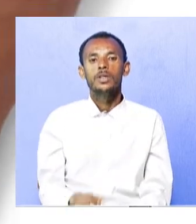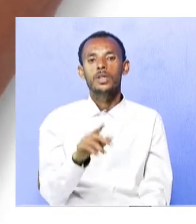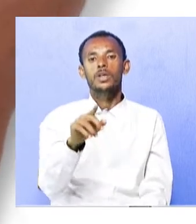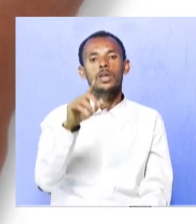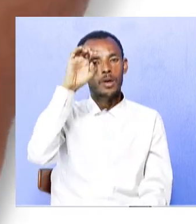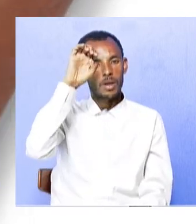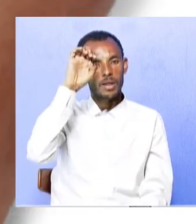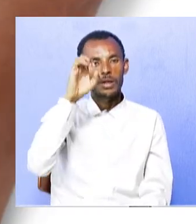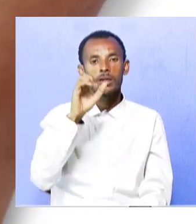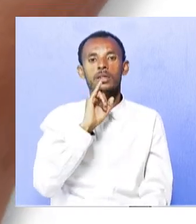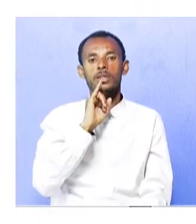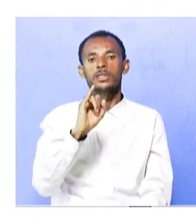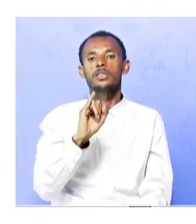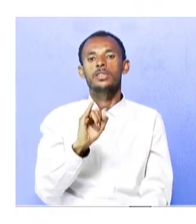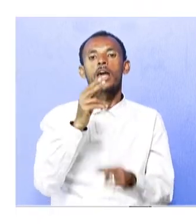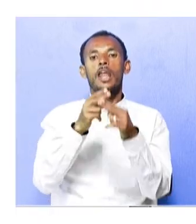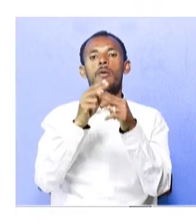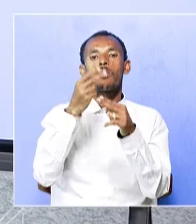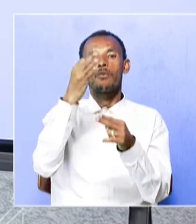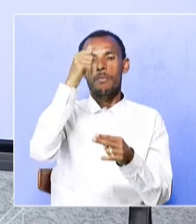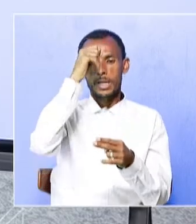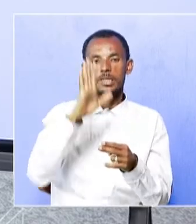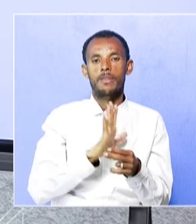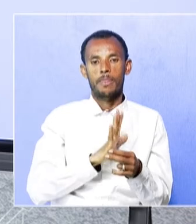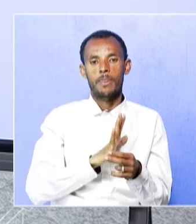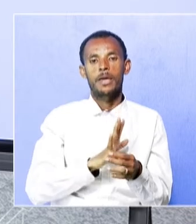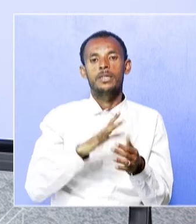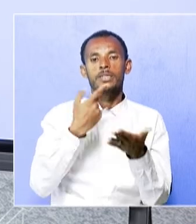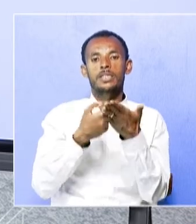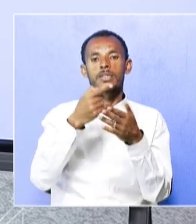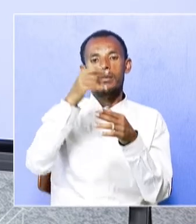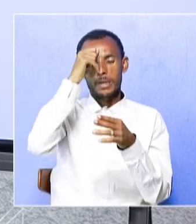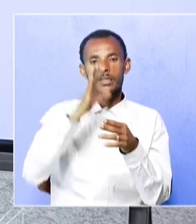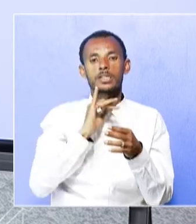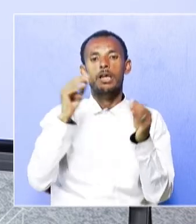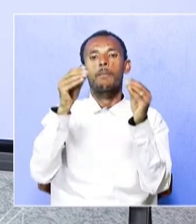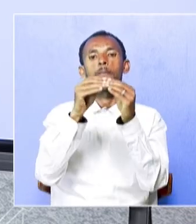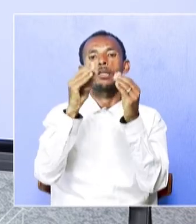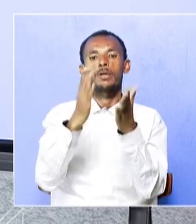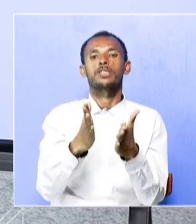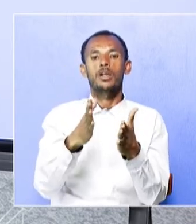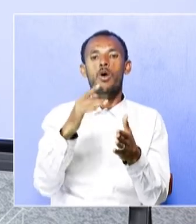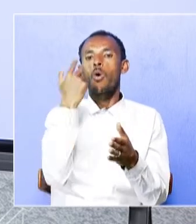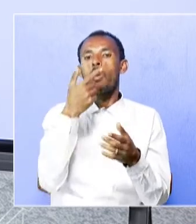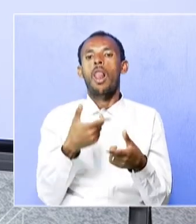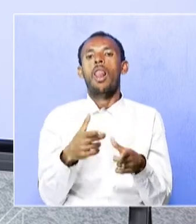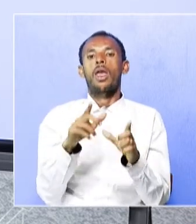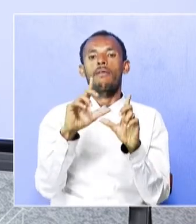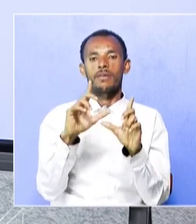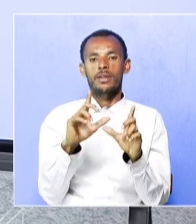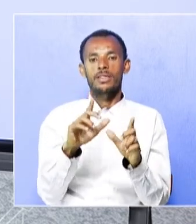Euclid is the name of a person. This person is a mathematician who lived